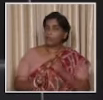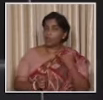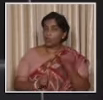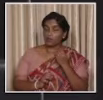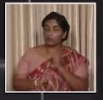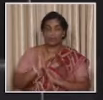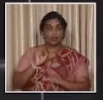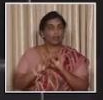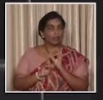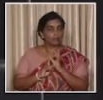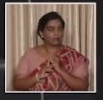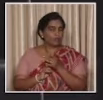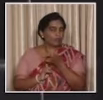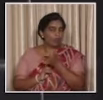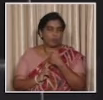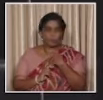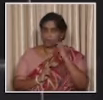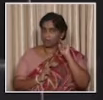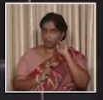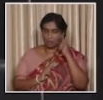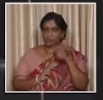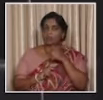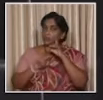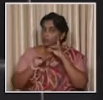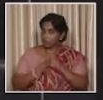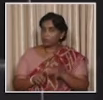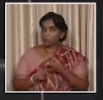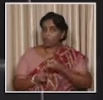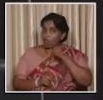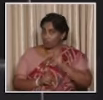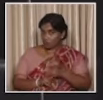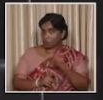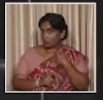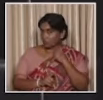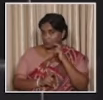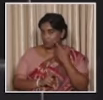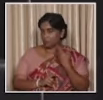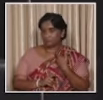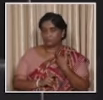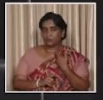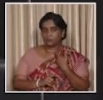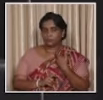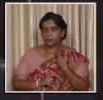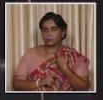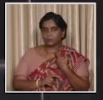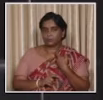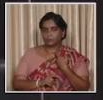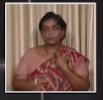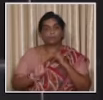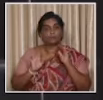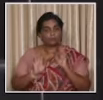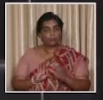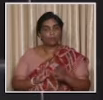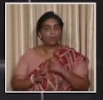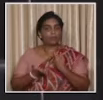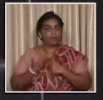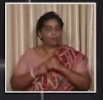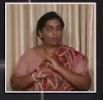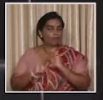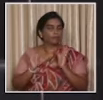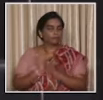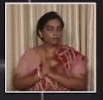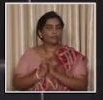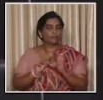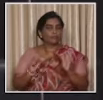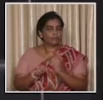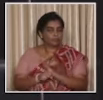is approving of what is happening, but these things are totally in violation